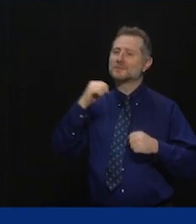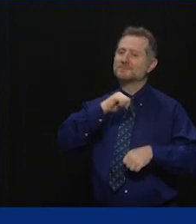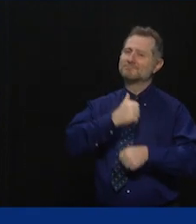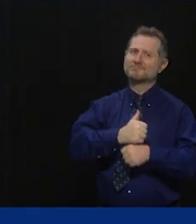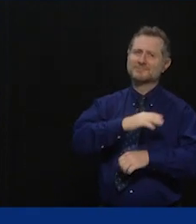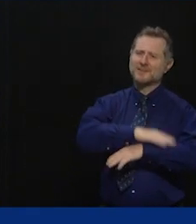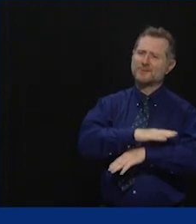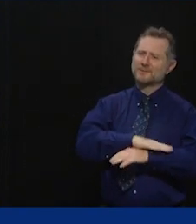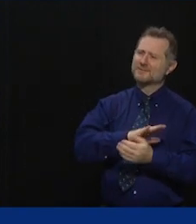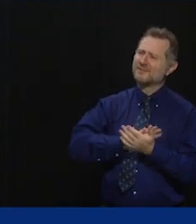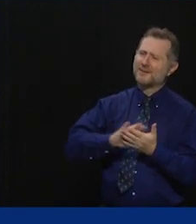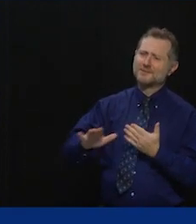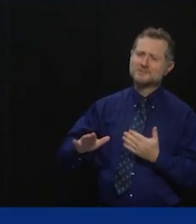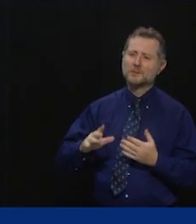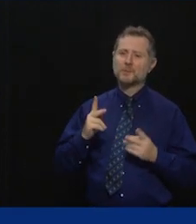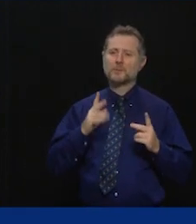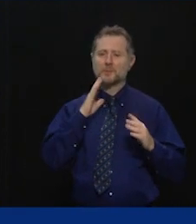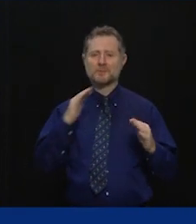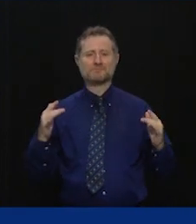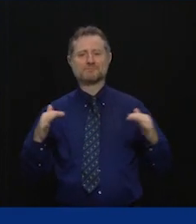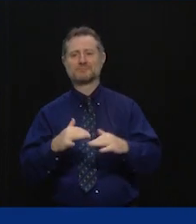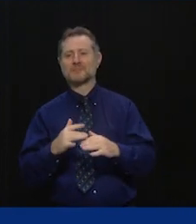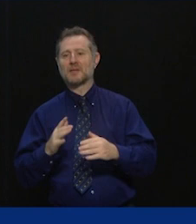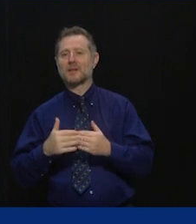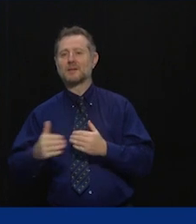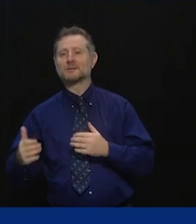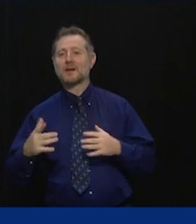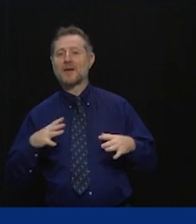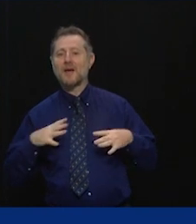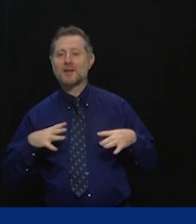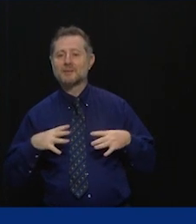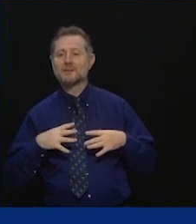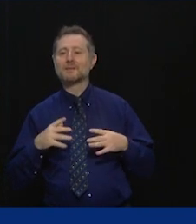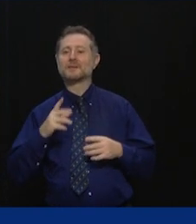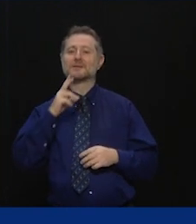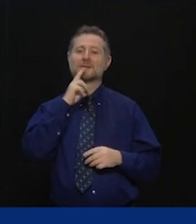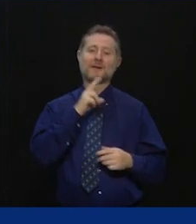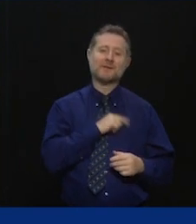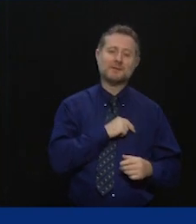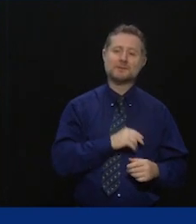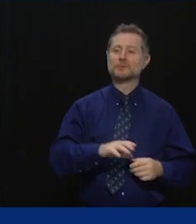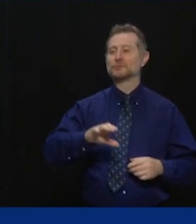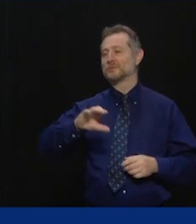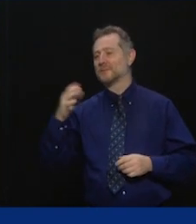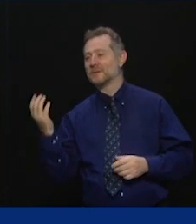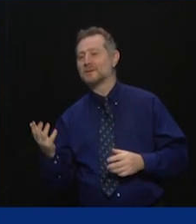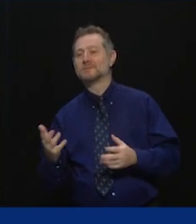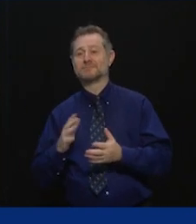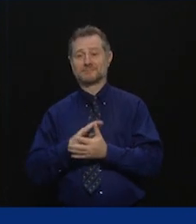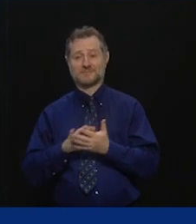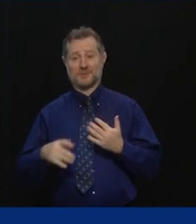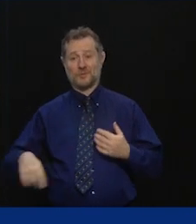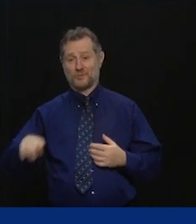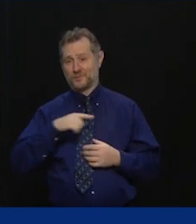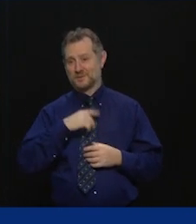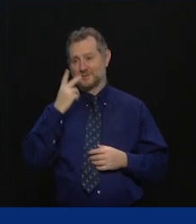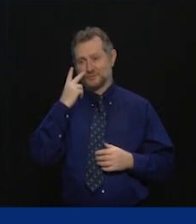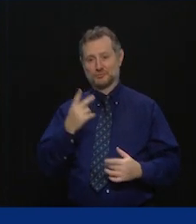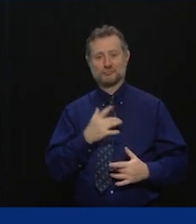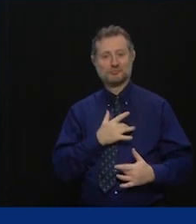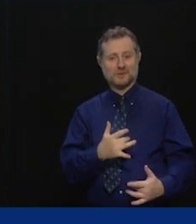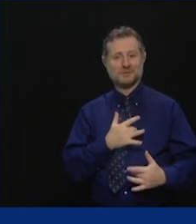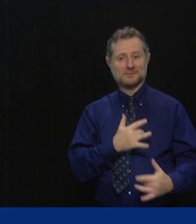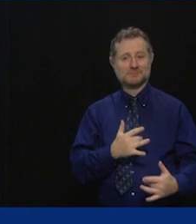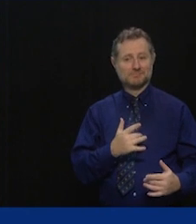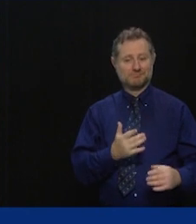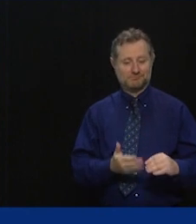indoors, and then we're going to hit the holidays. And I showed that on a slide a couple weeks ago. the trend of when we really started, I'm going to